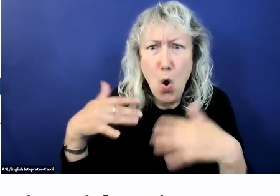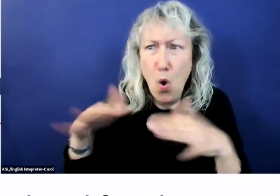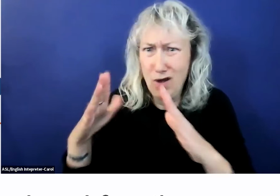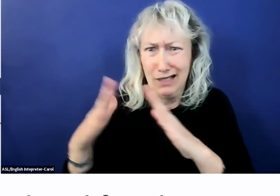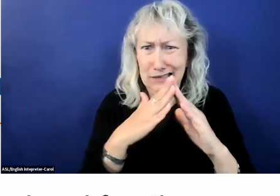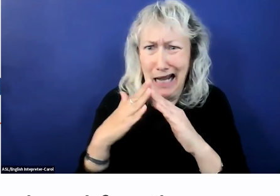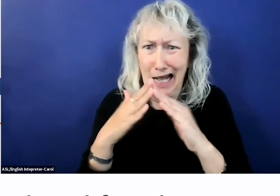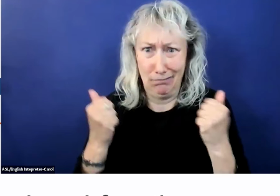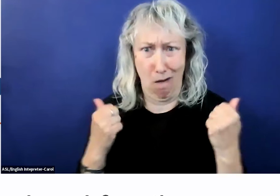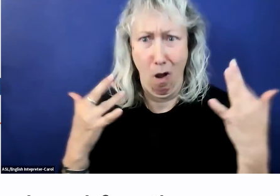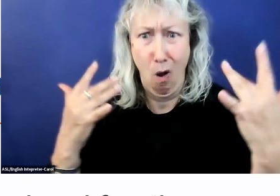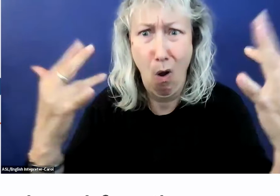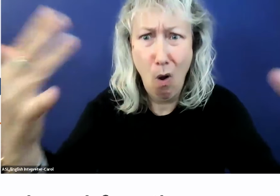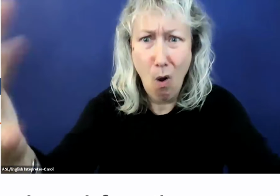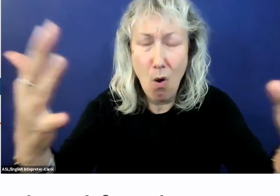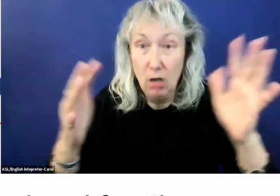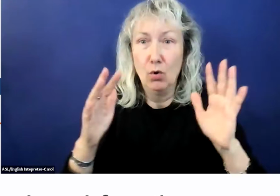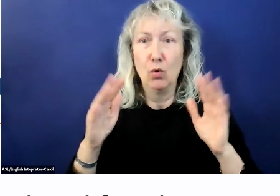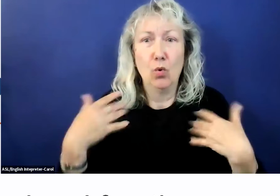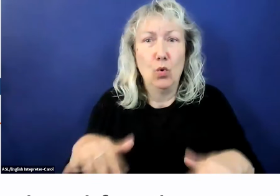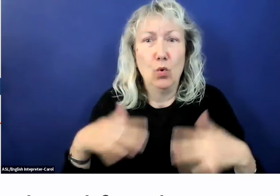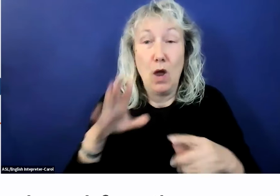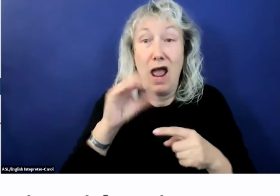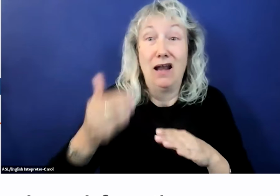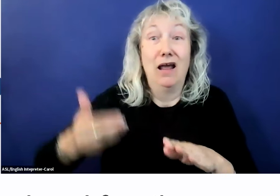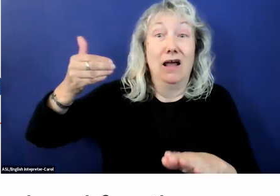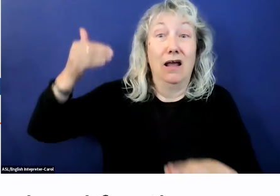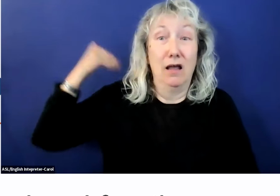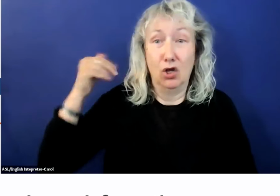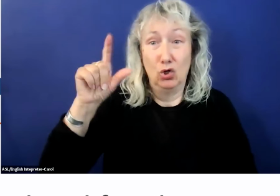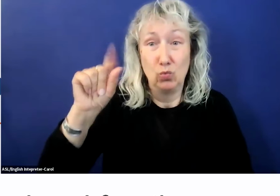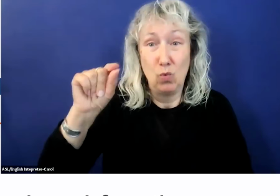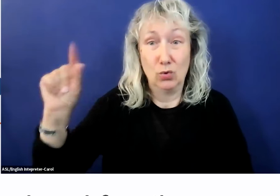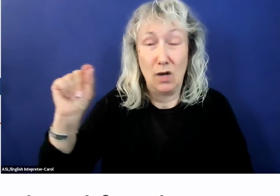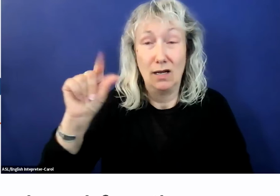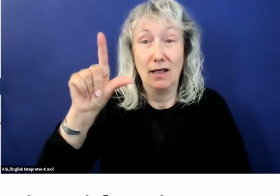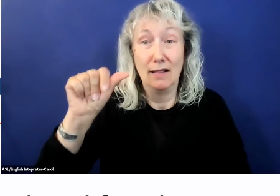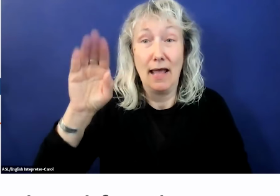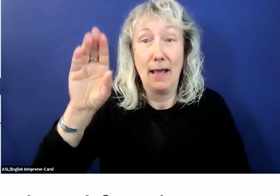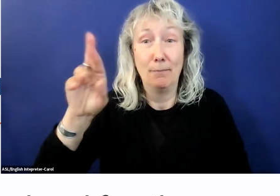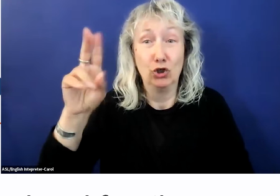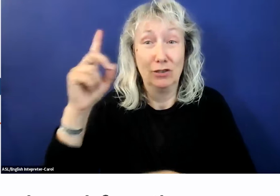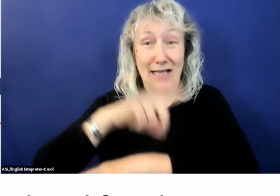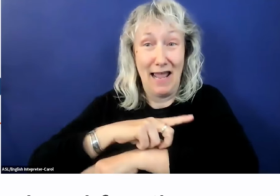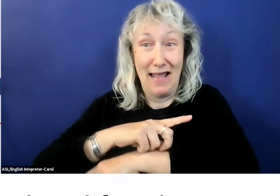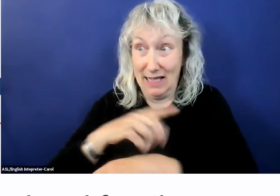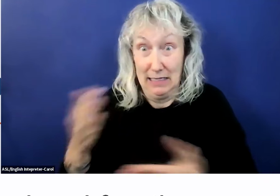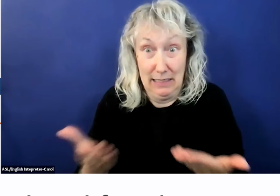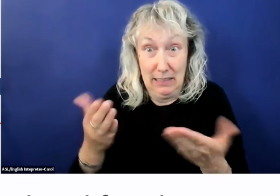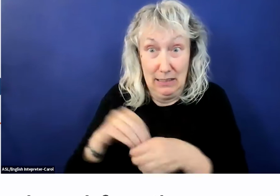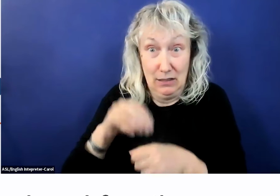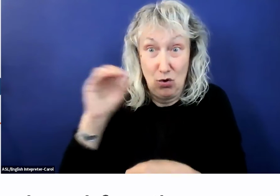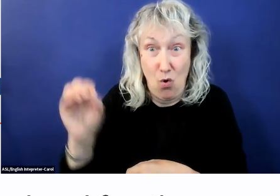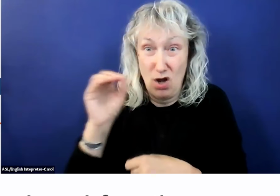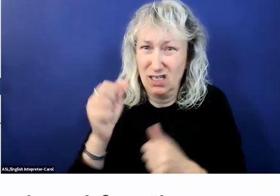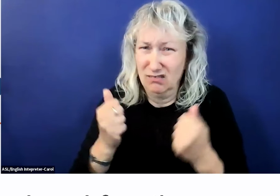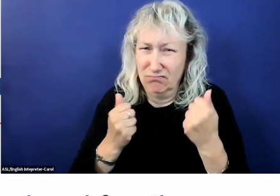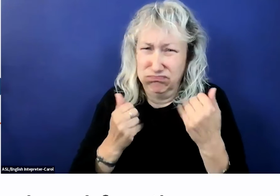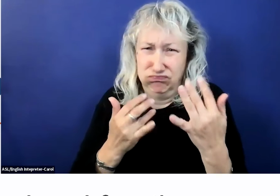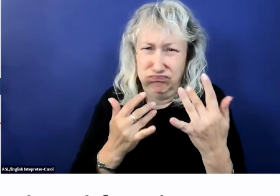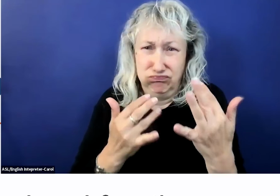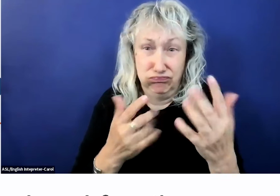environment. And not too far in the past, the 2020 Labor Day fires in Oregon caused a lot of destruction.